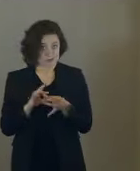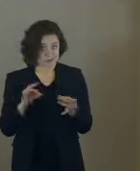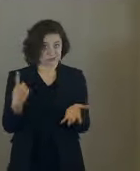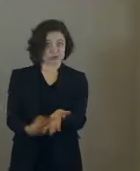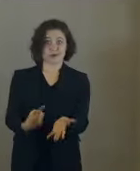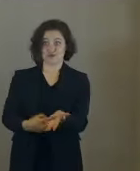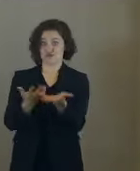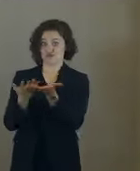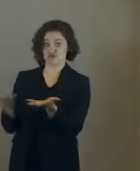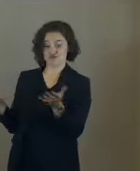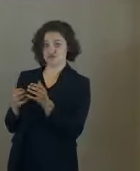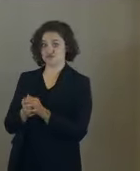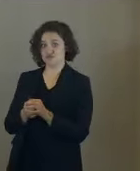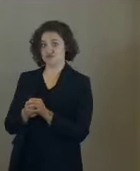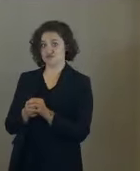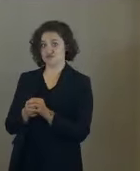discussion?